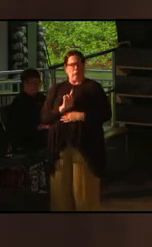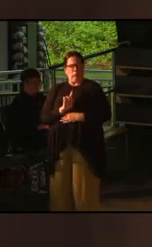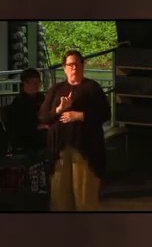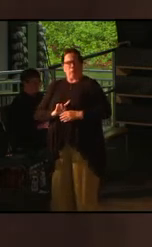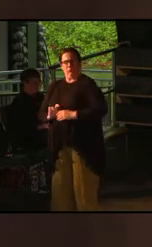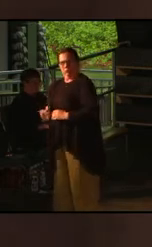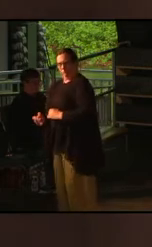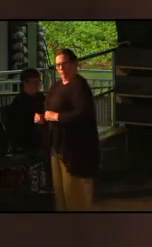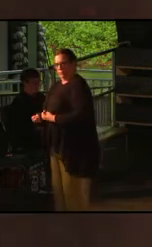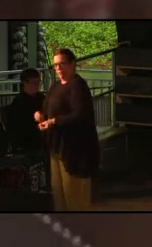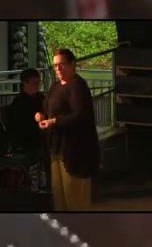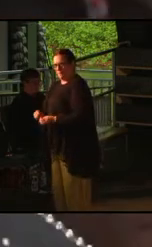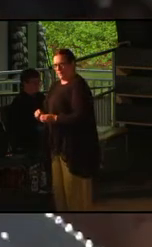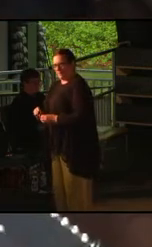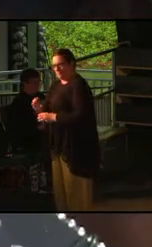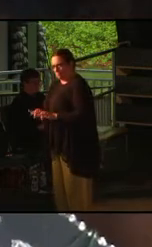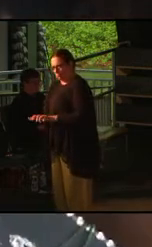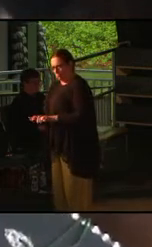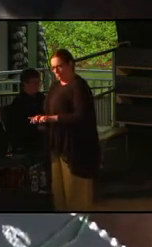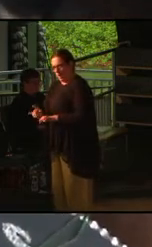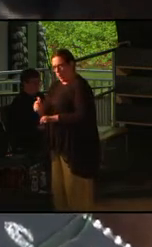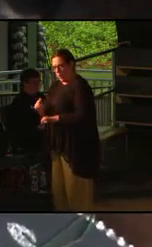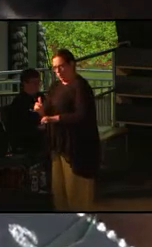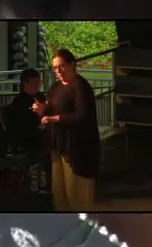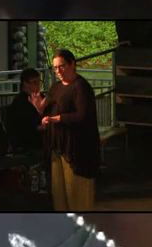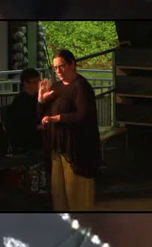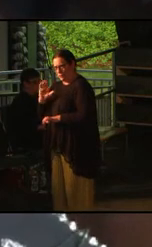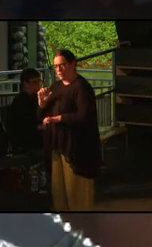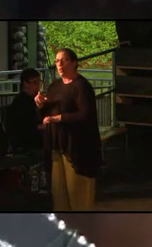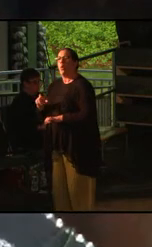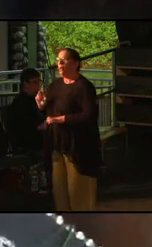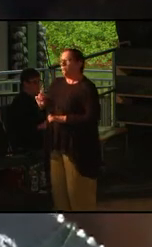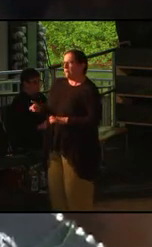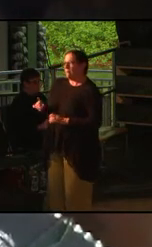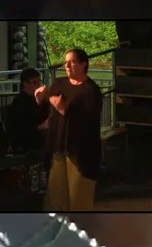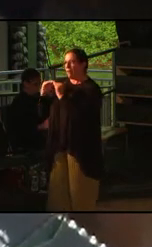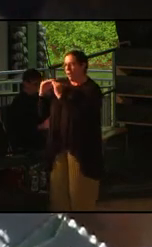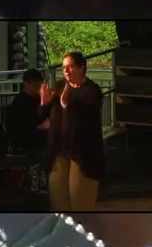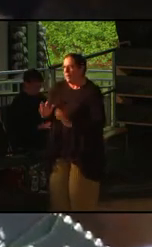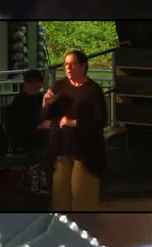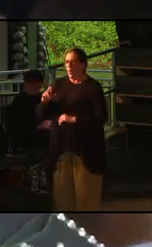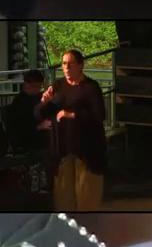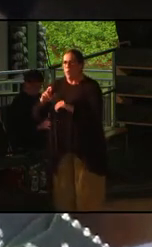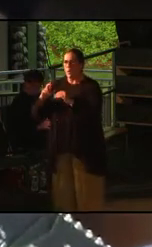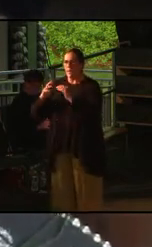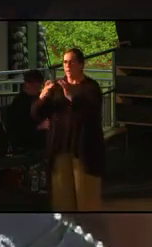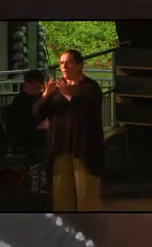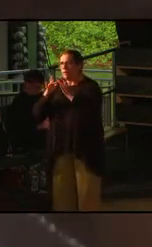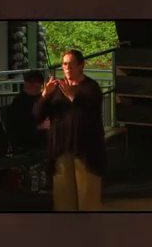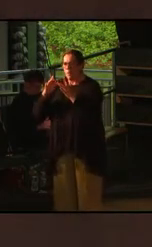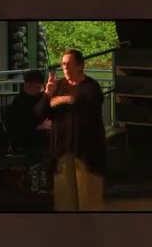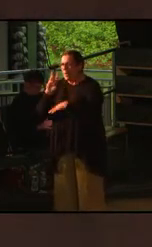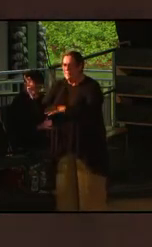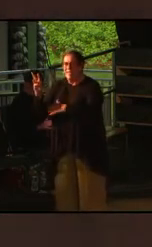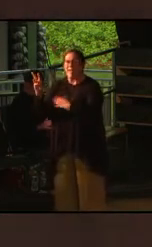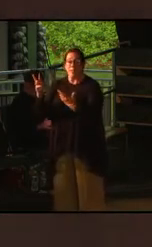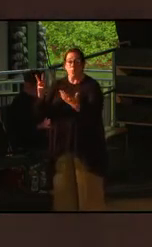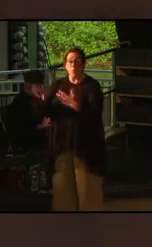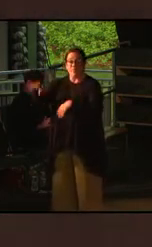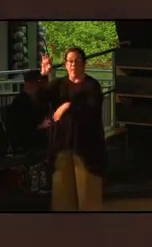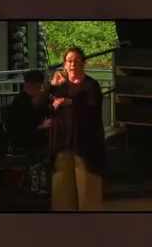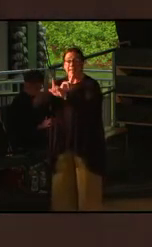Google search, or into our bookcases, or onto the college website, or to our colleagues to find the